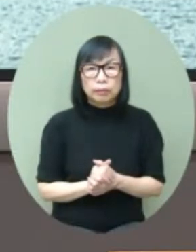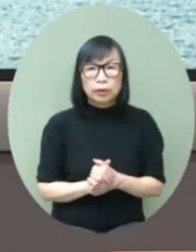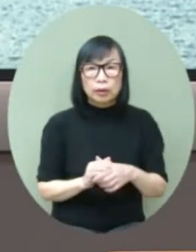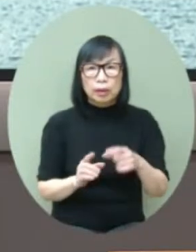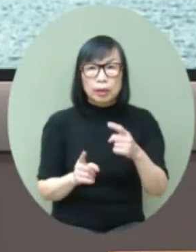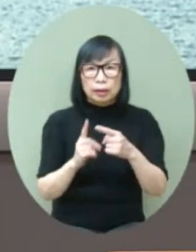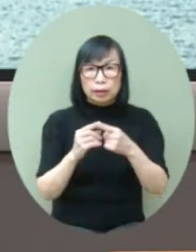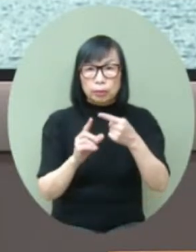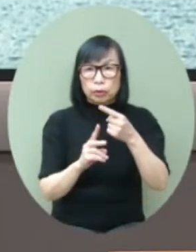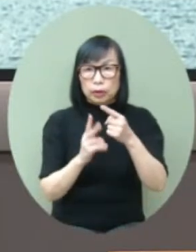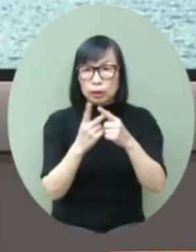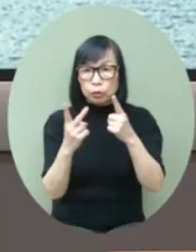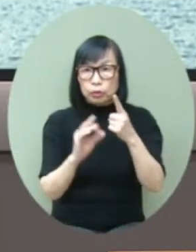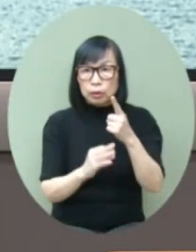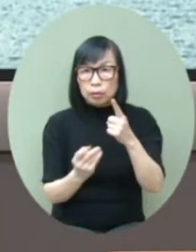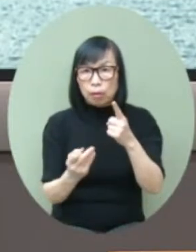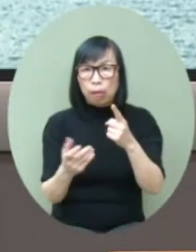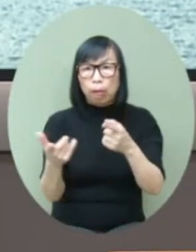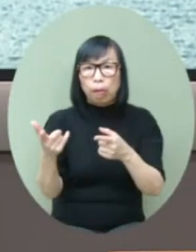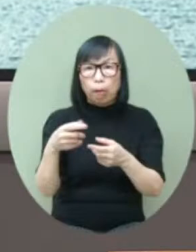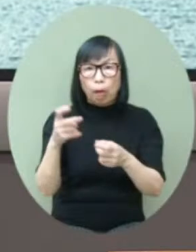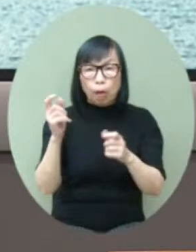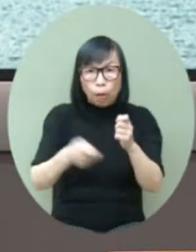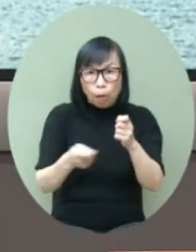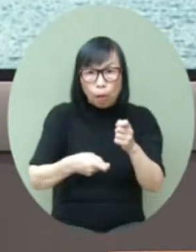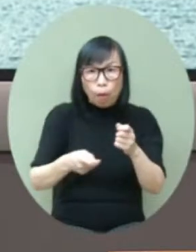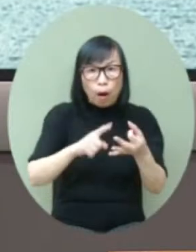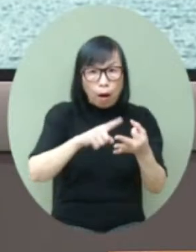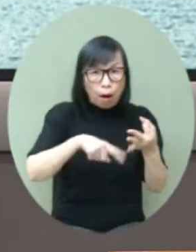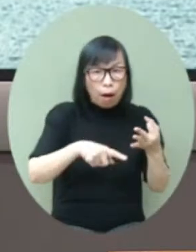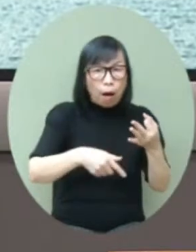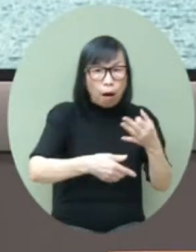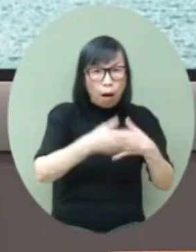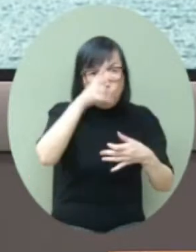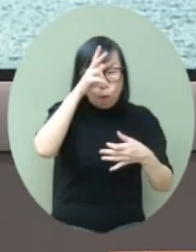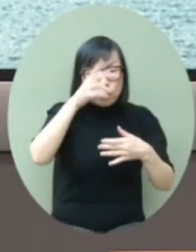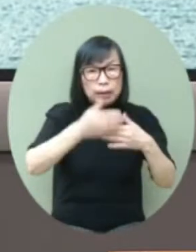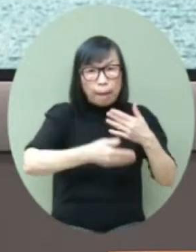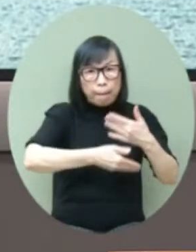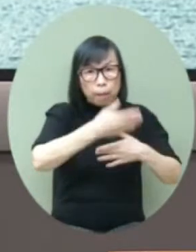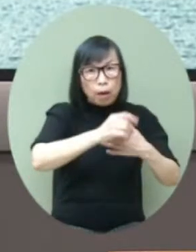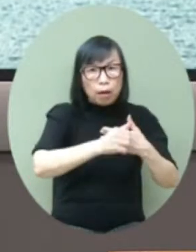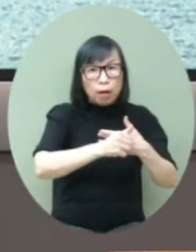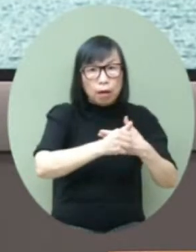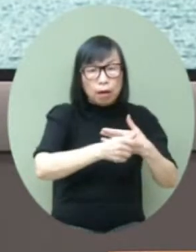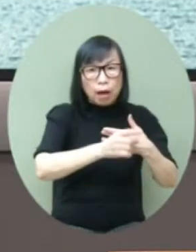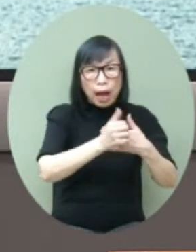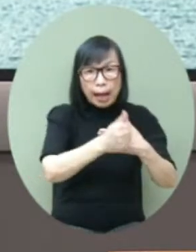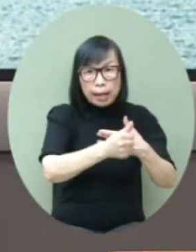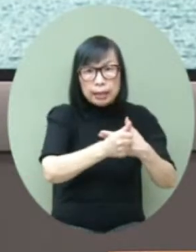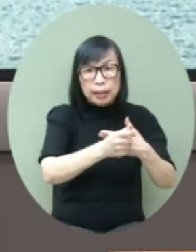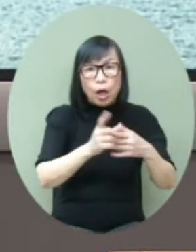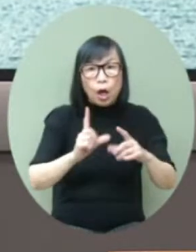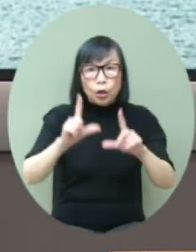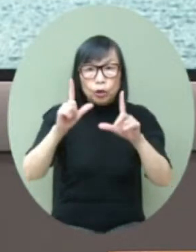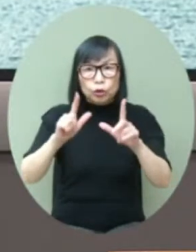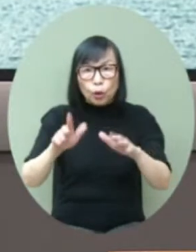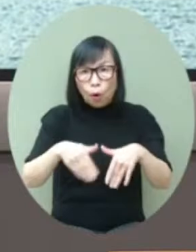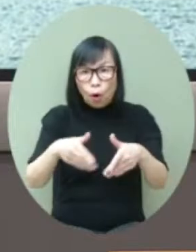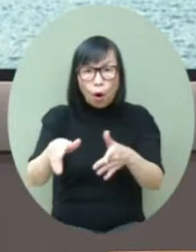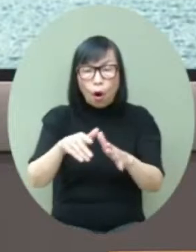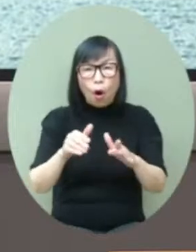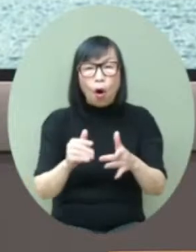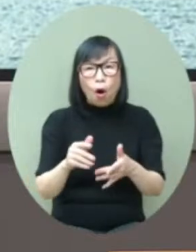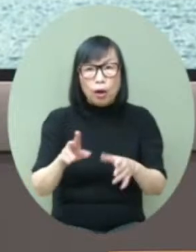House in Yunnan Court on the 3rd of December. At the Windsor House, 15th floor,